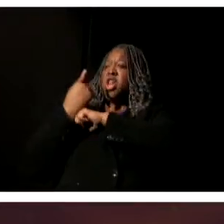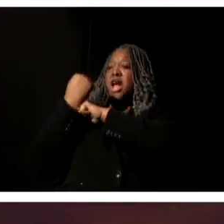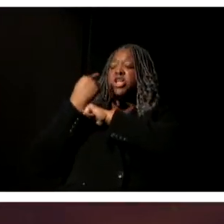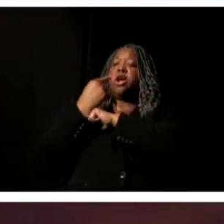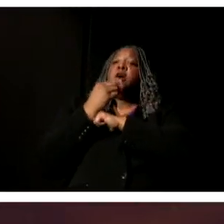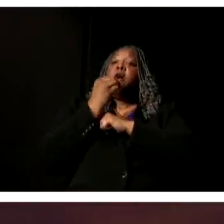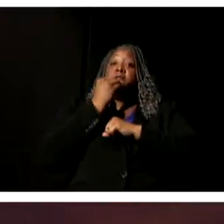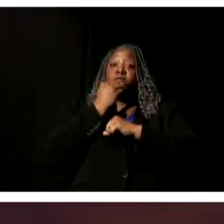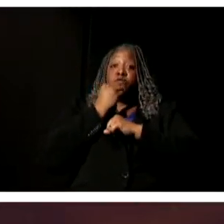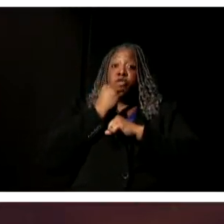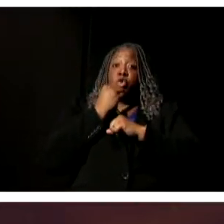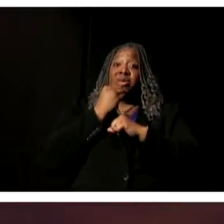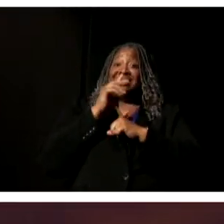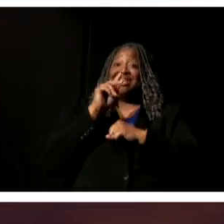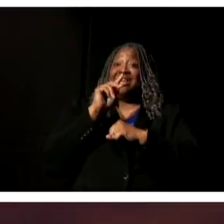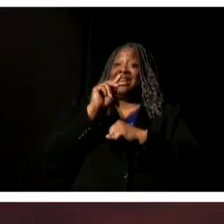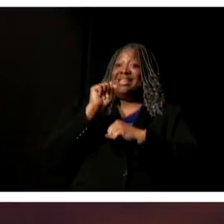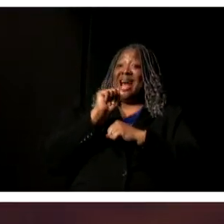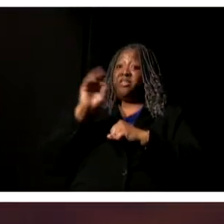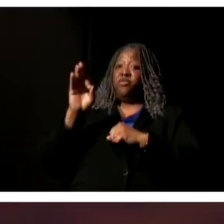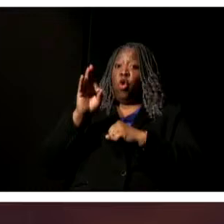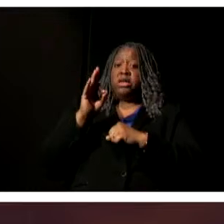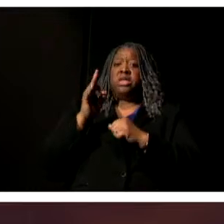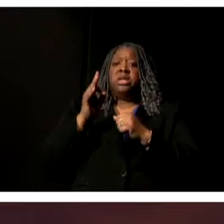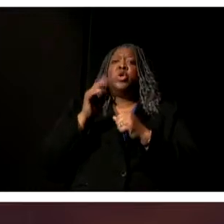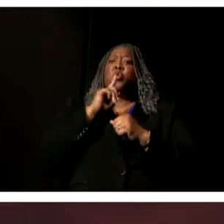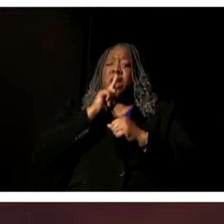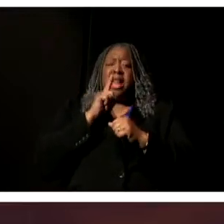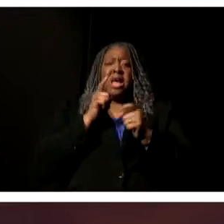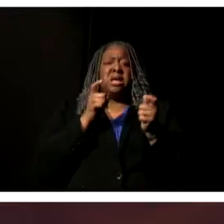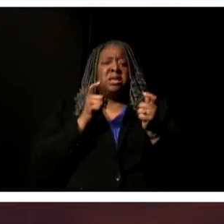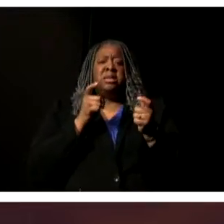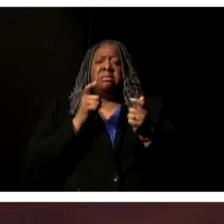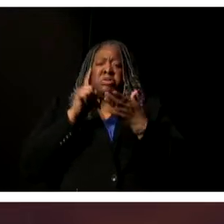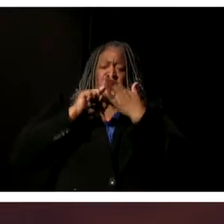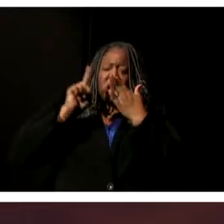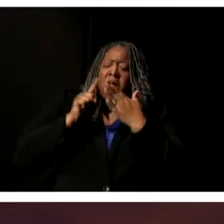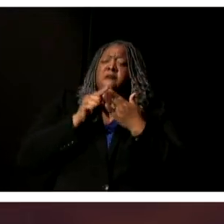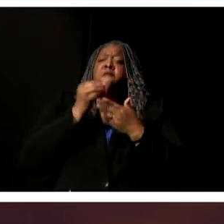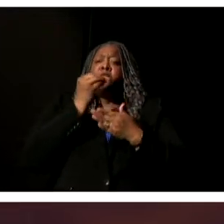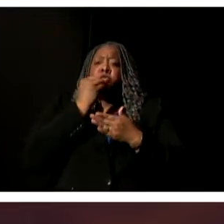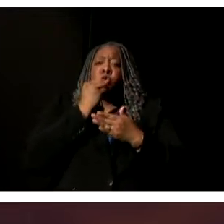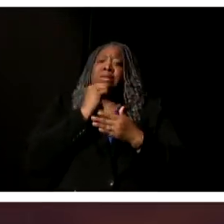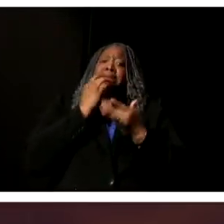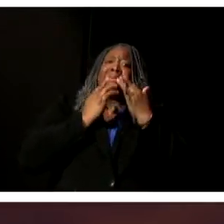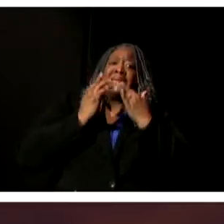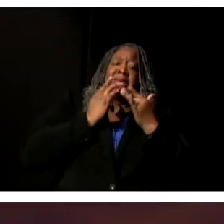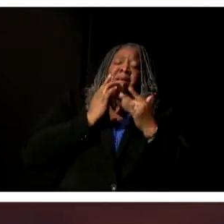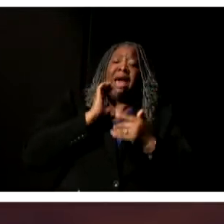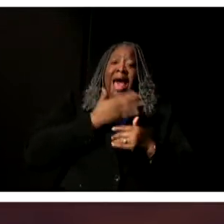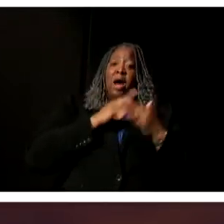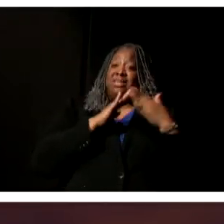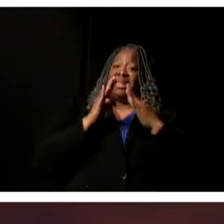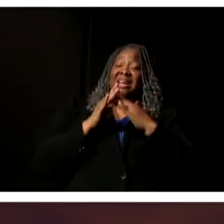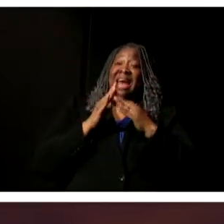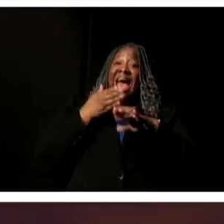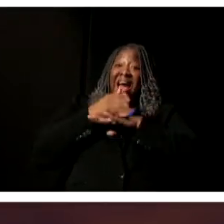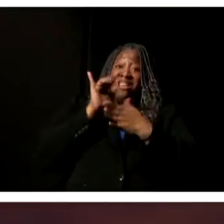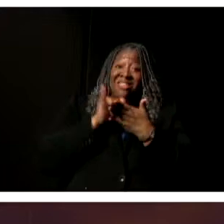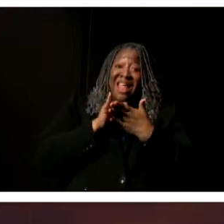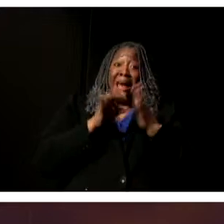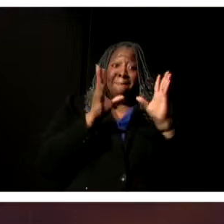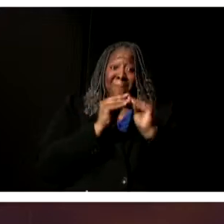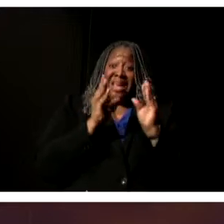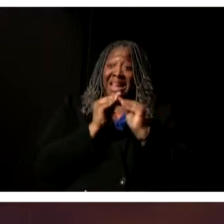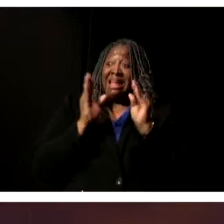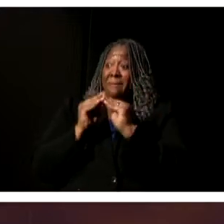charged with finding solutions to tackle food insecurity in our city. After the extensive task force meetings that the task